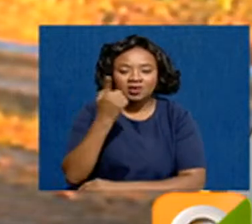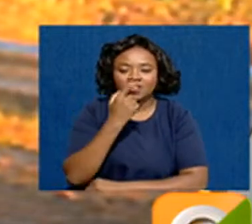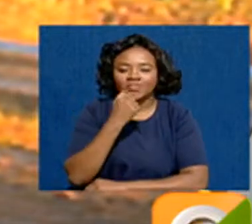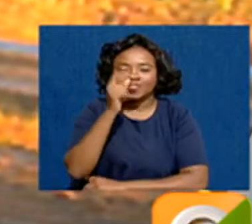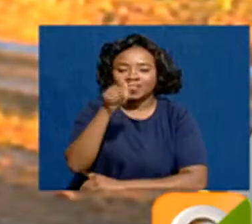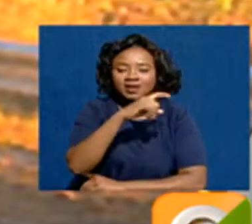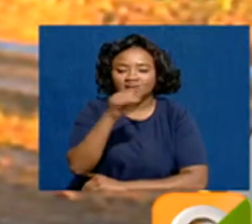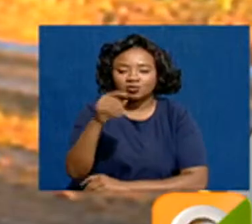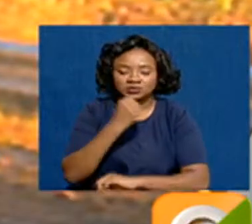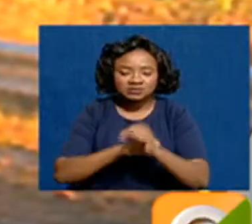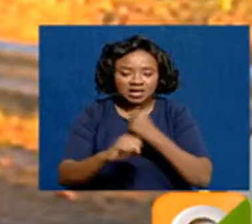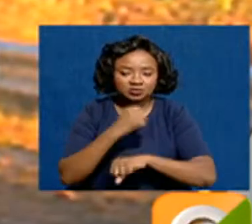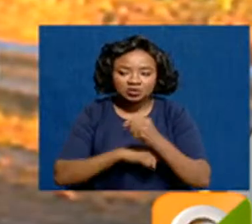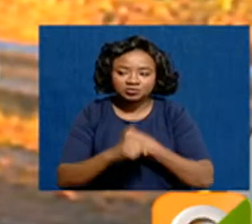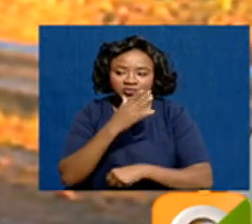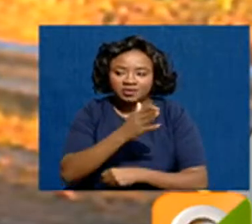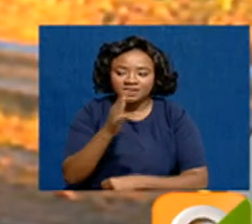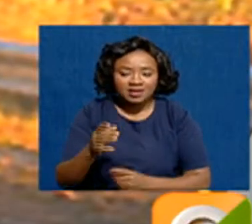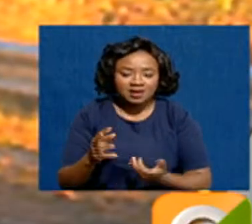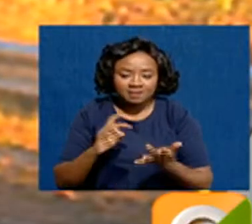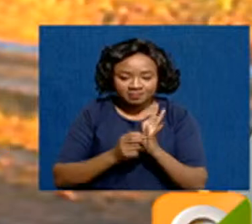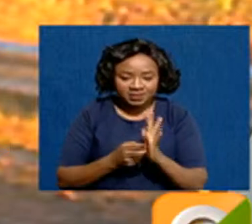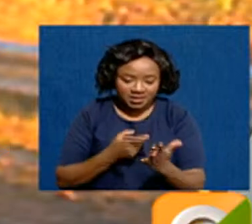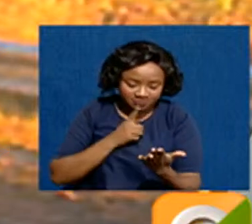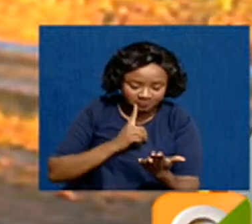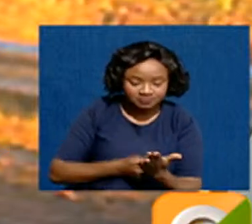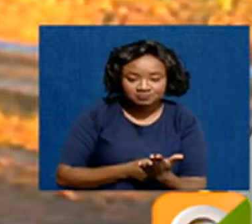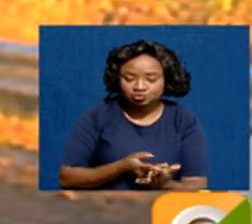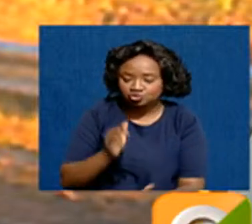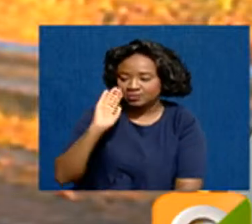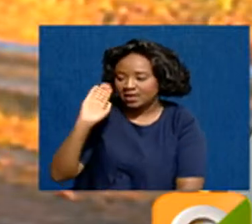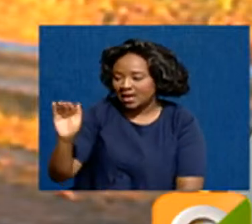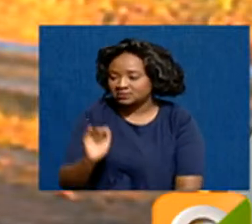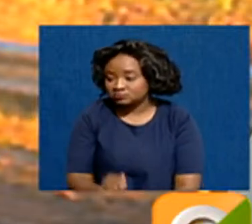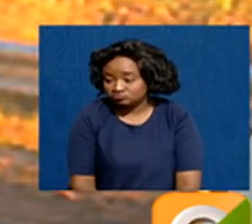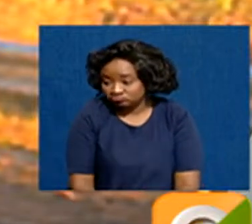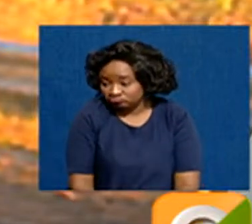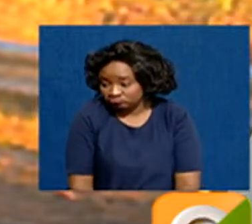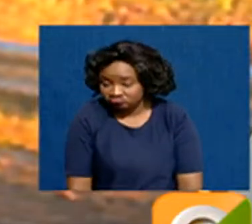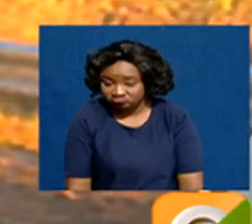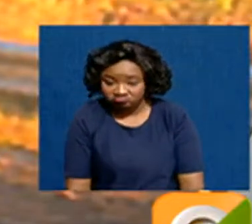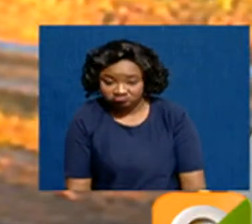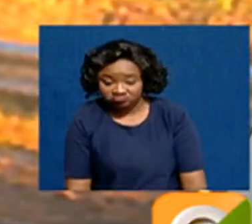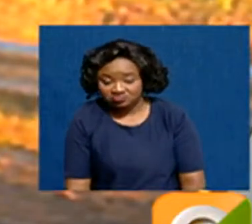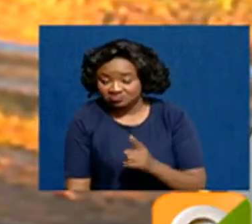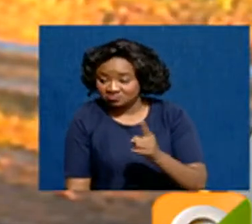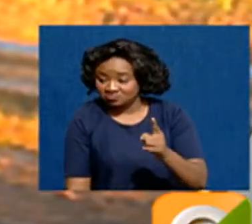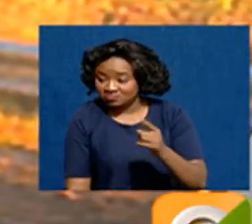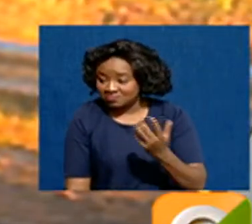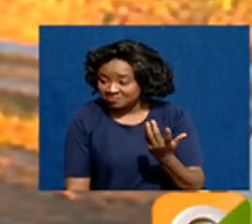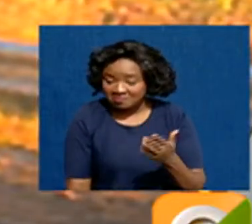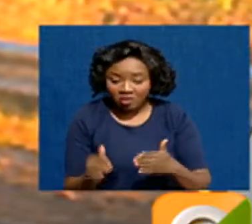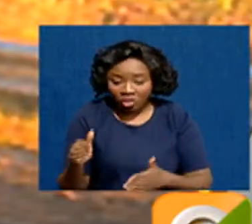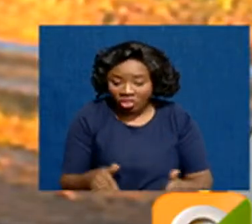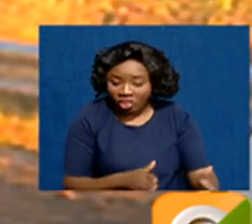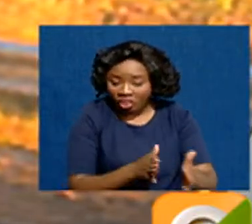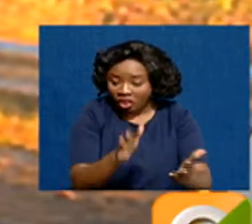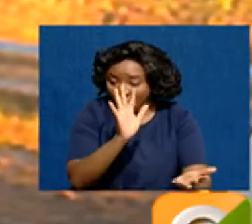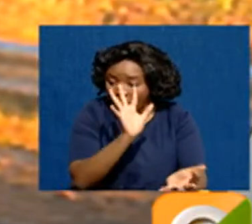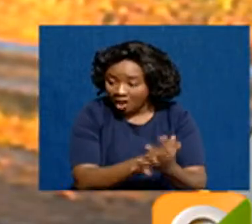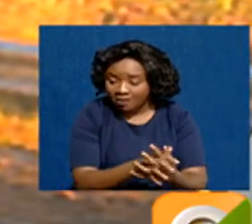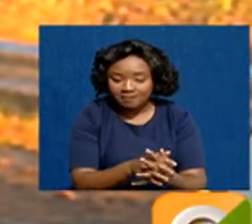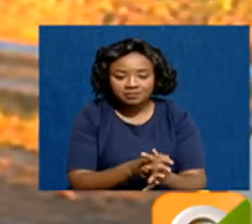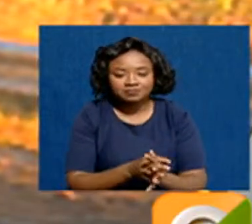rescue operation. And so for this one, then the question is, the area is known, Tana River floods, the Seven Forks